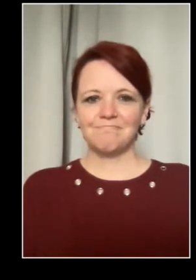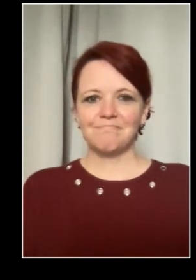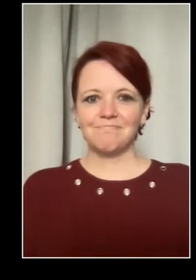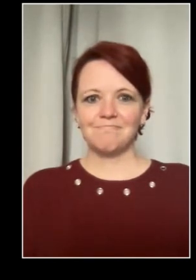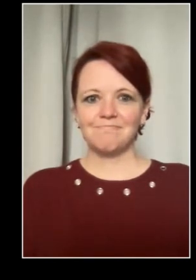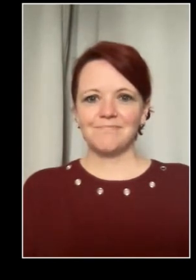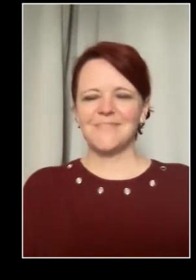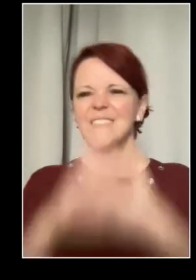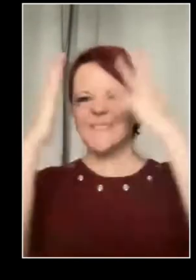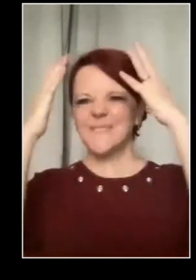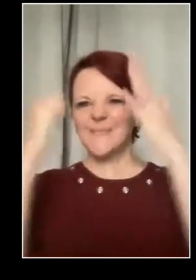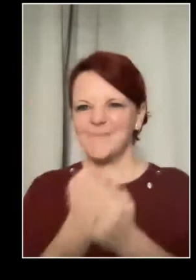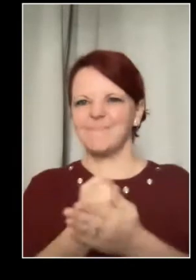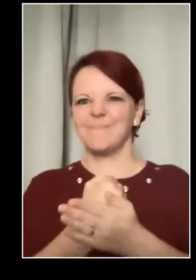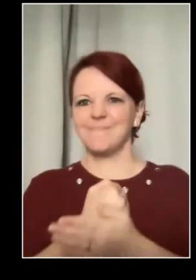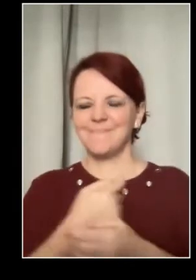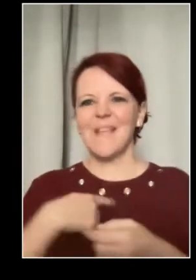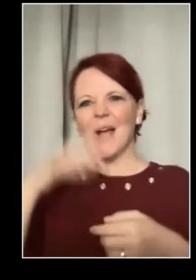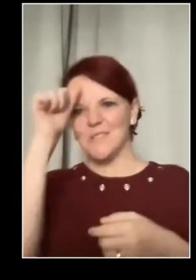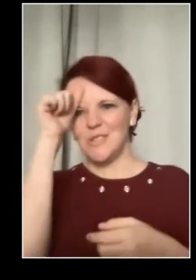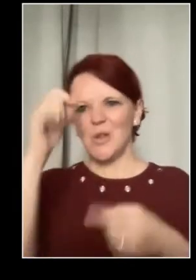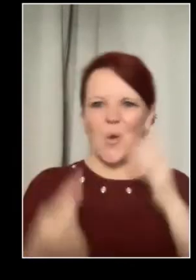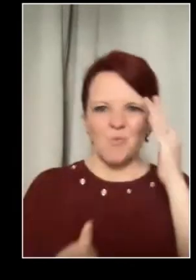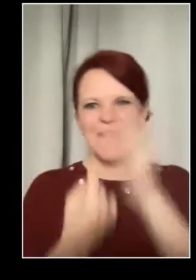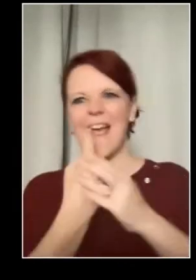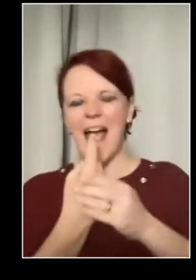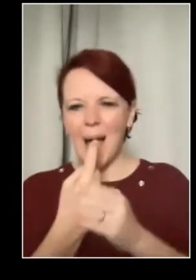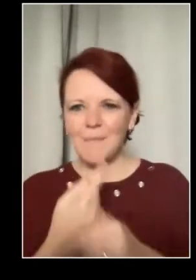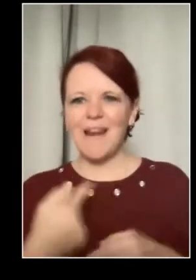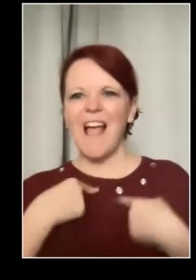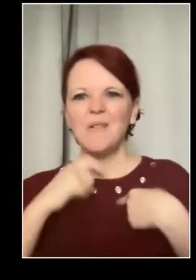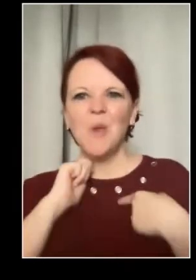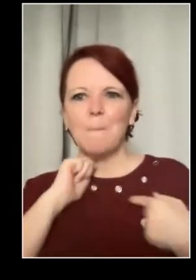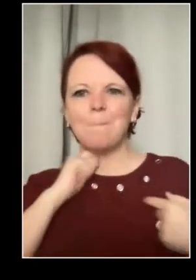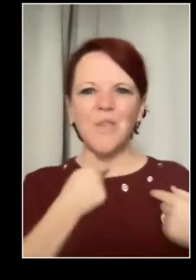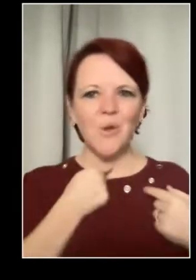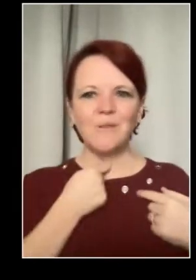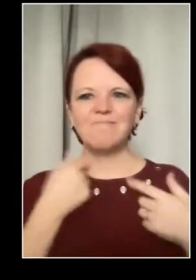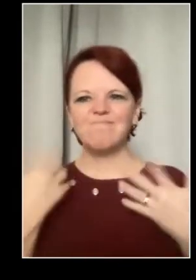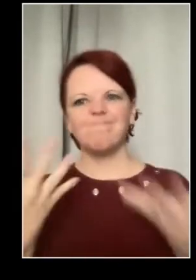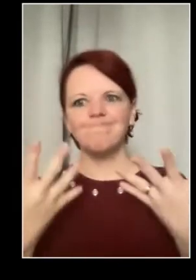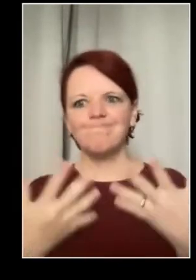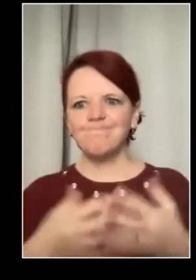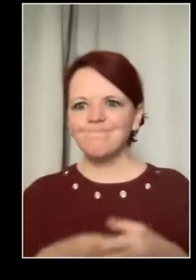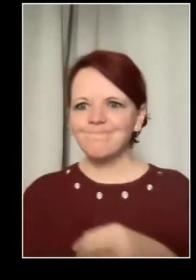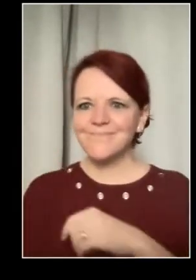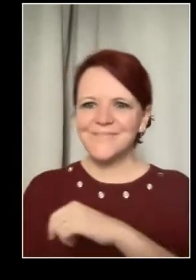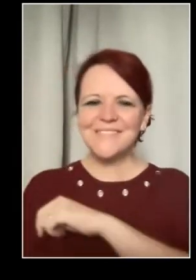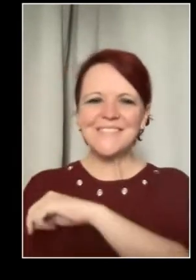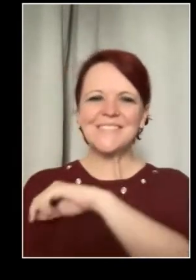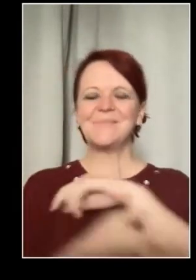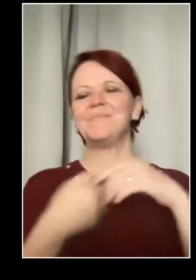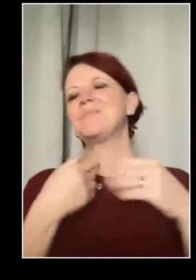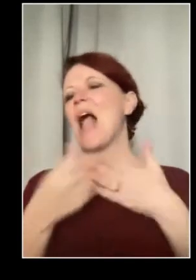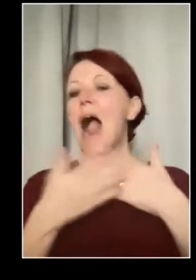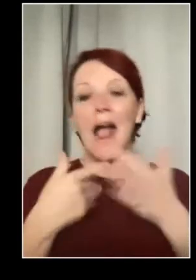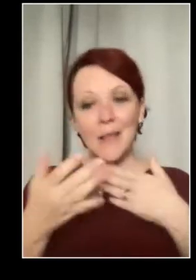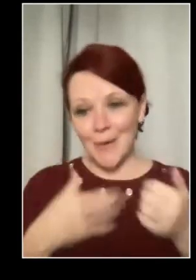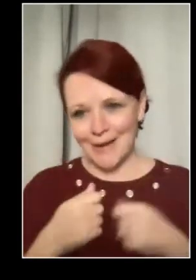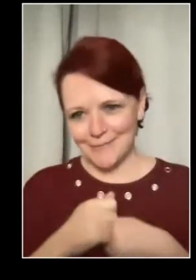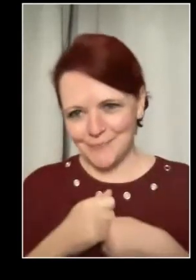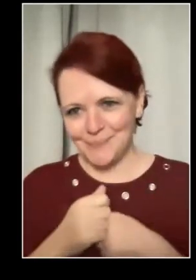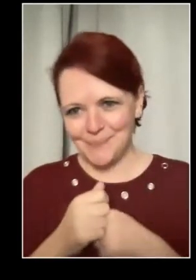Rob said it was going to happen. Rob did say somebody was going to leave themselves on mute. And there we go. He wasn't wrong, was he? Okay, so here we